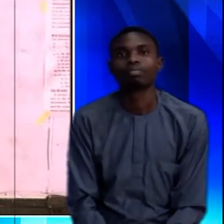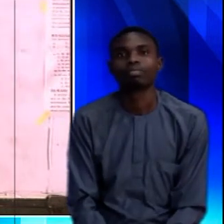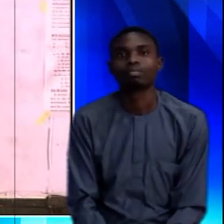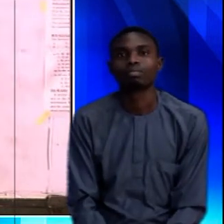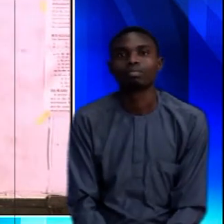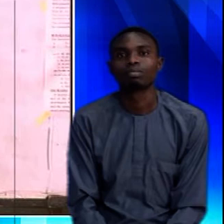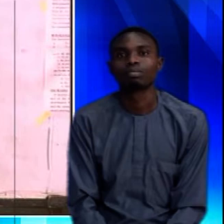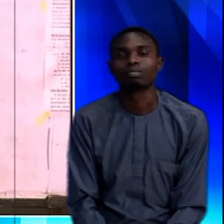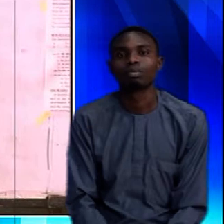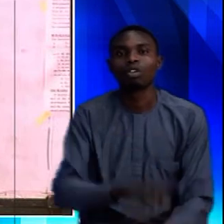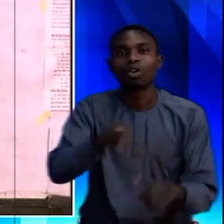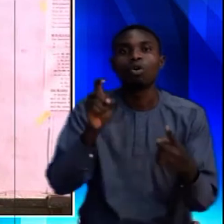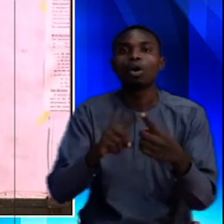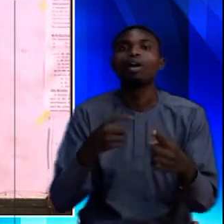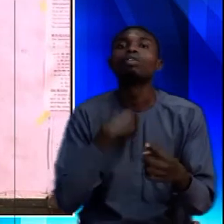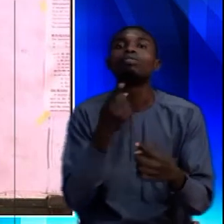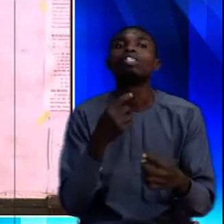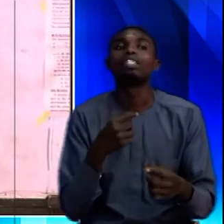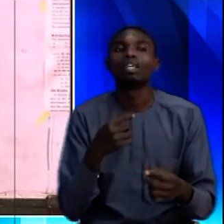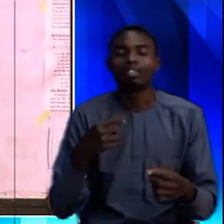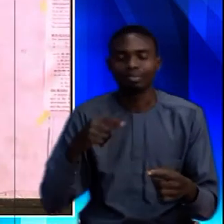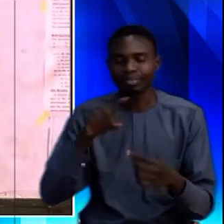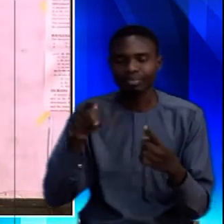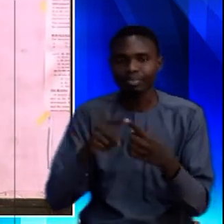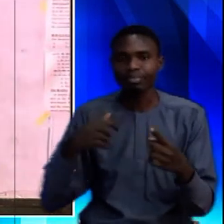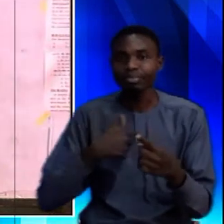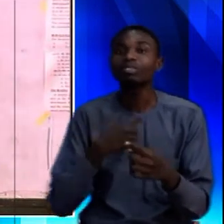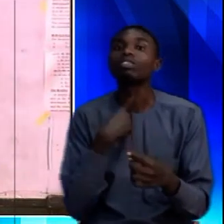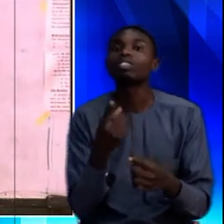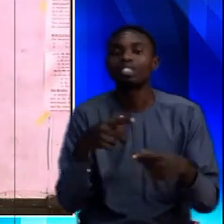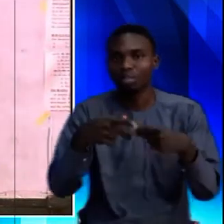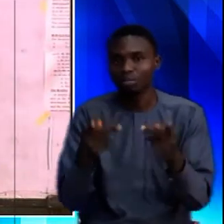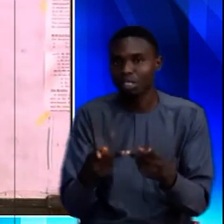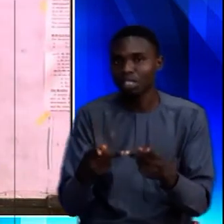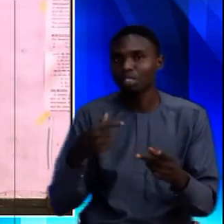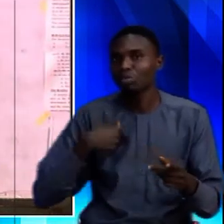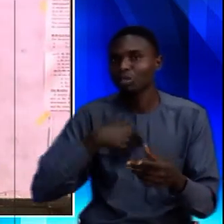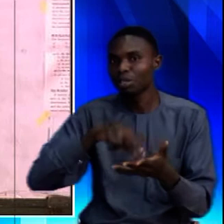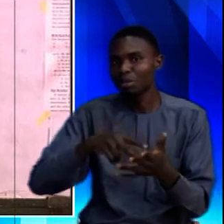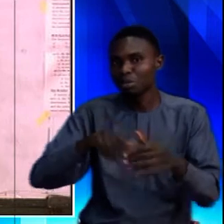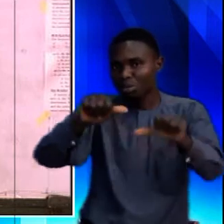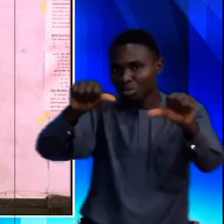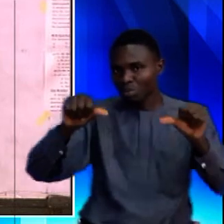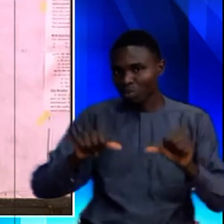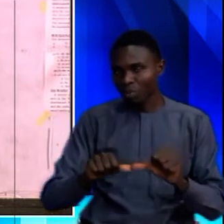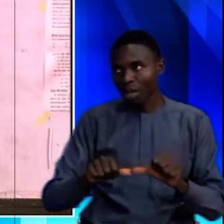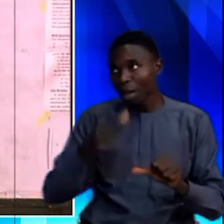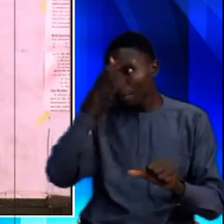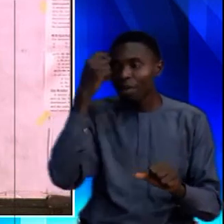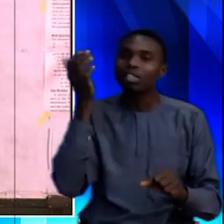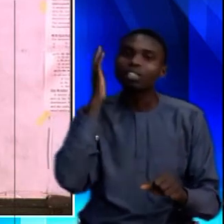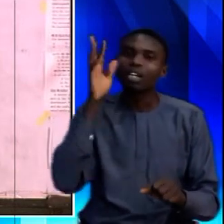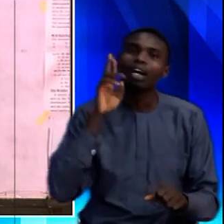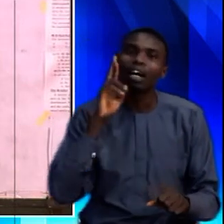When we say talk about the place, we are talking about a particular area, because there are some certain products that need in